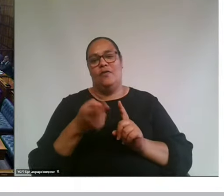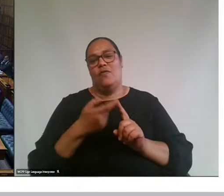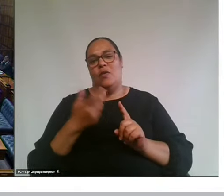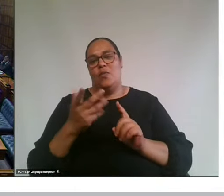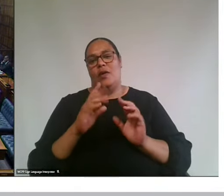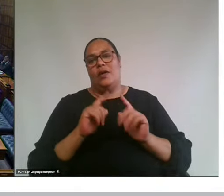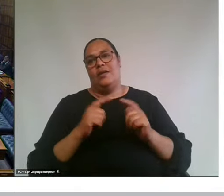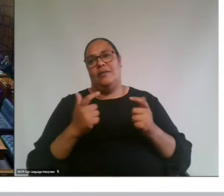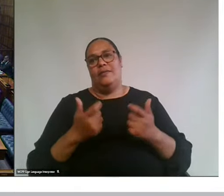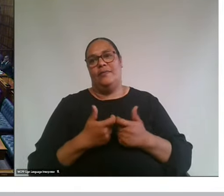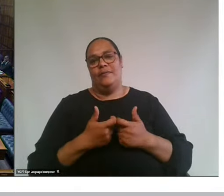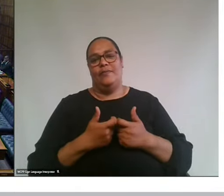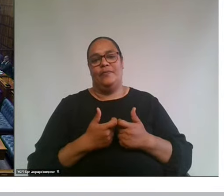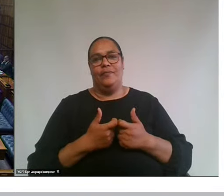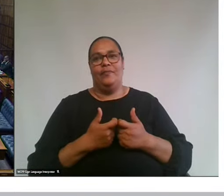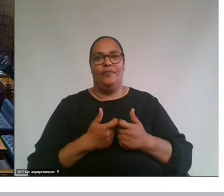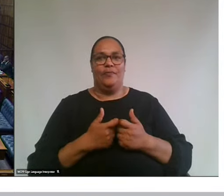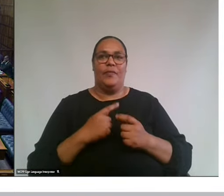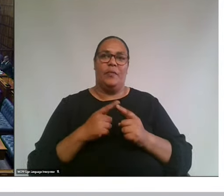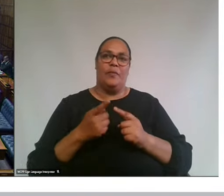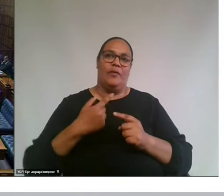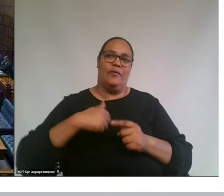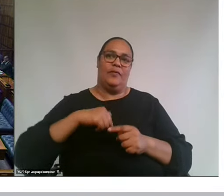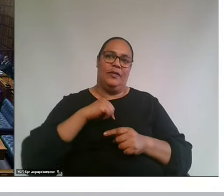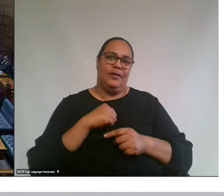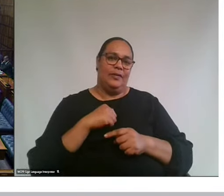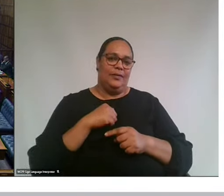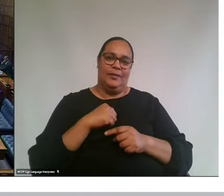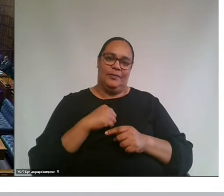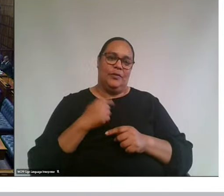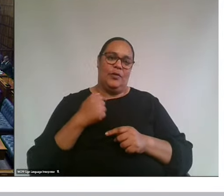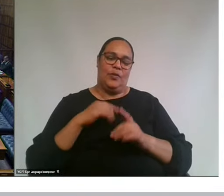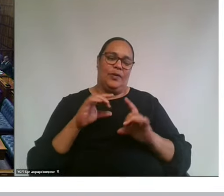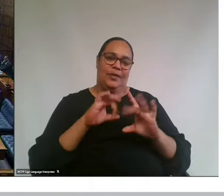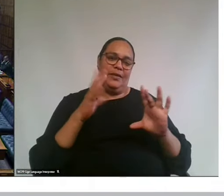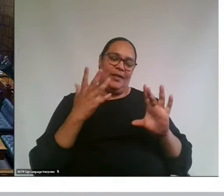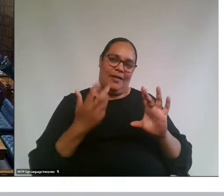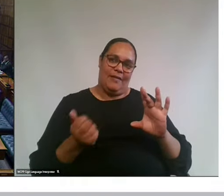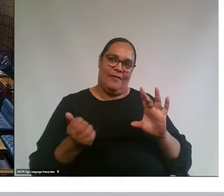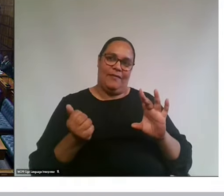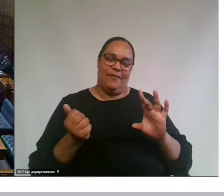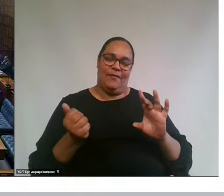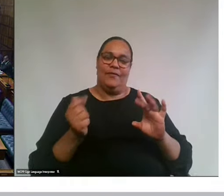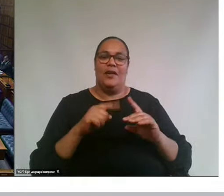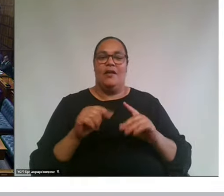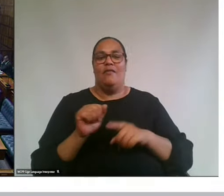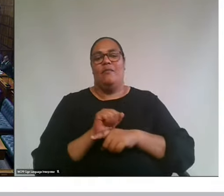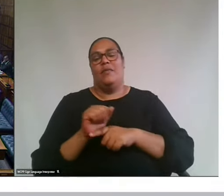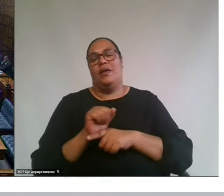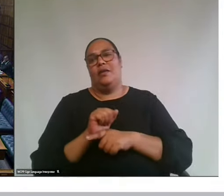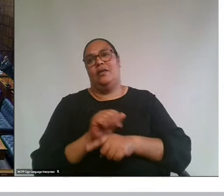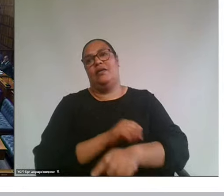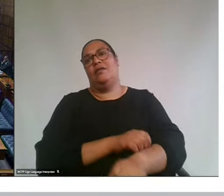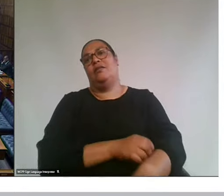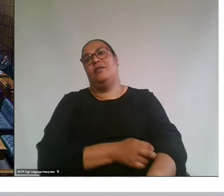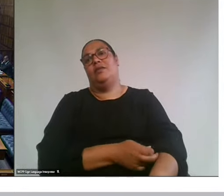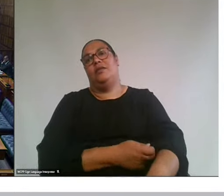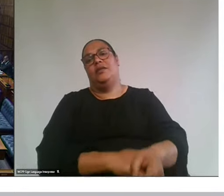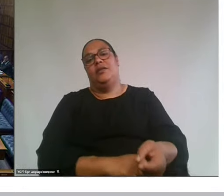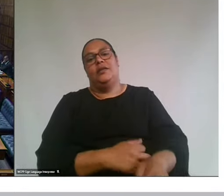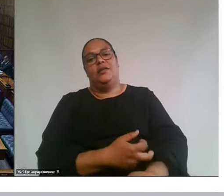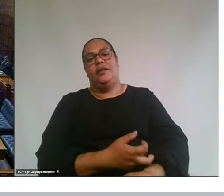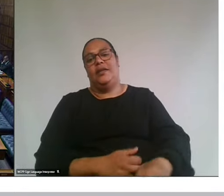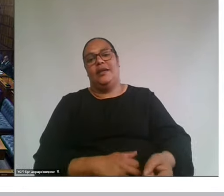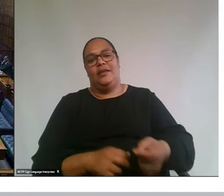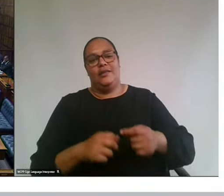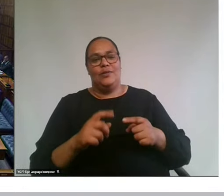the committee for us we are quite clear on the practicalities uh